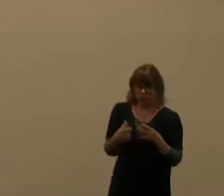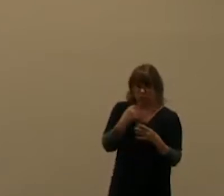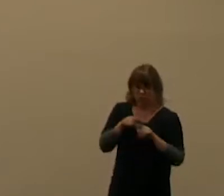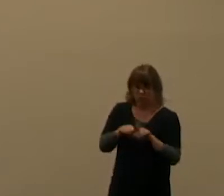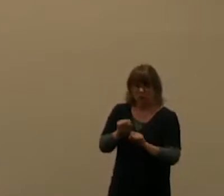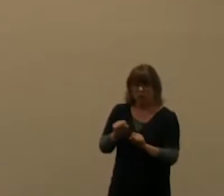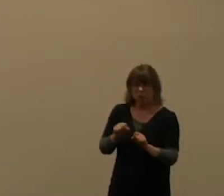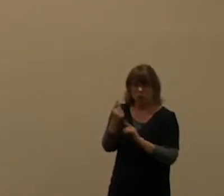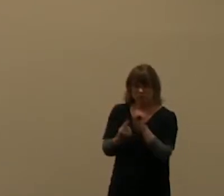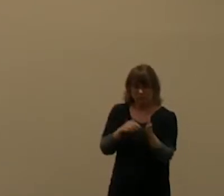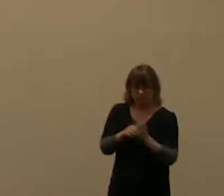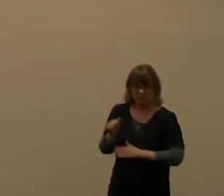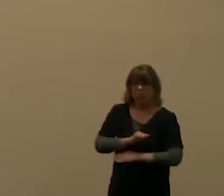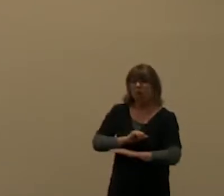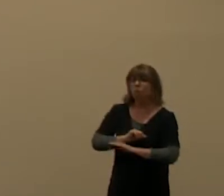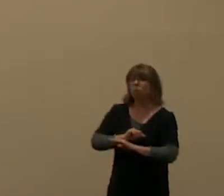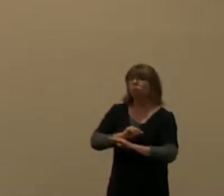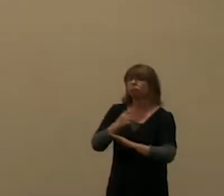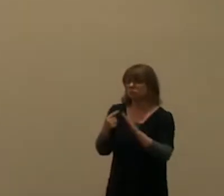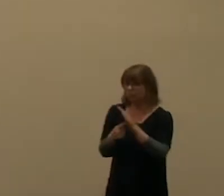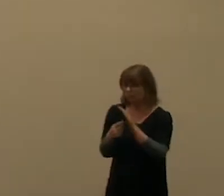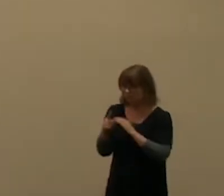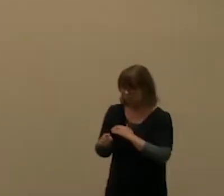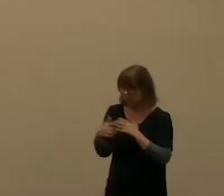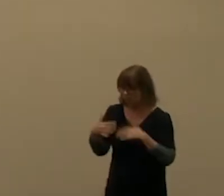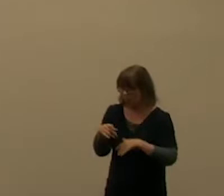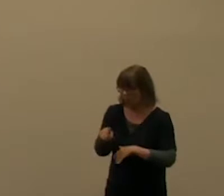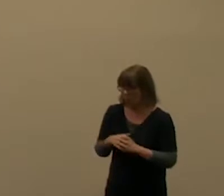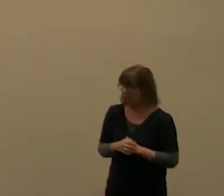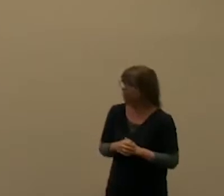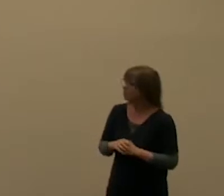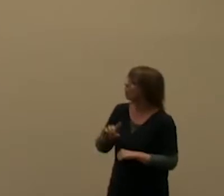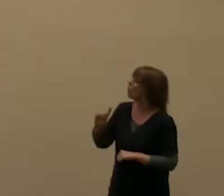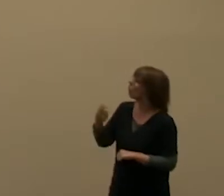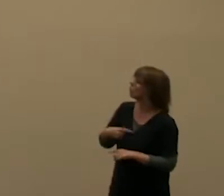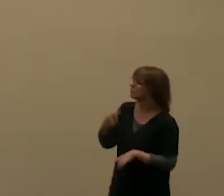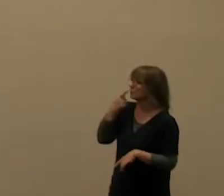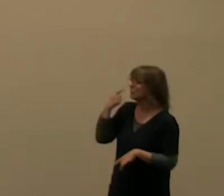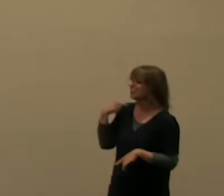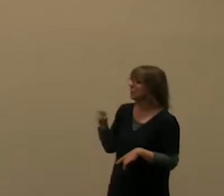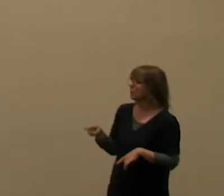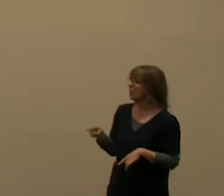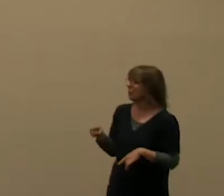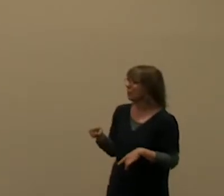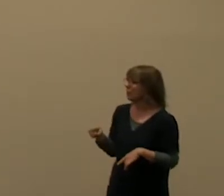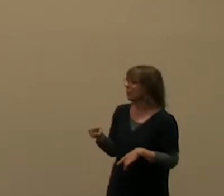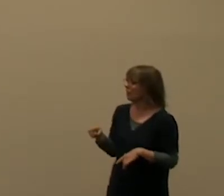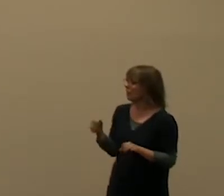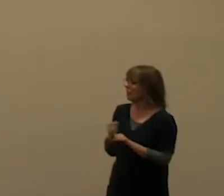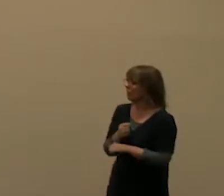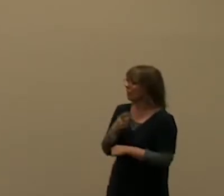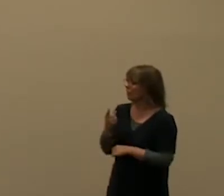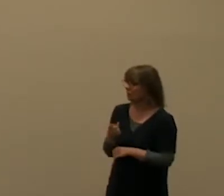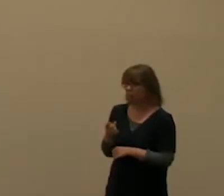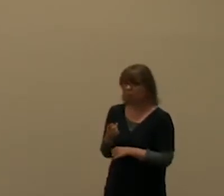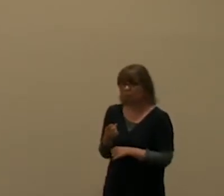is really super cool. Anyway, first of all, yesterday I was going to